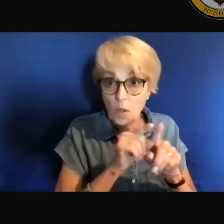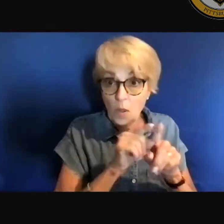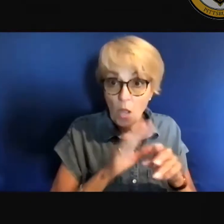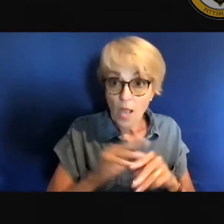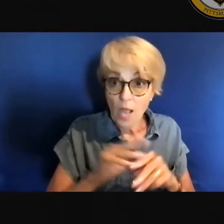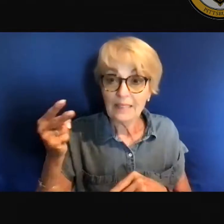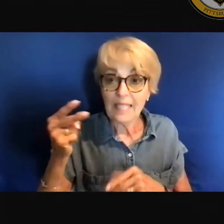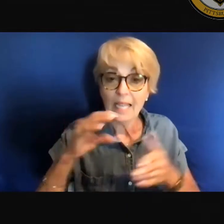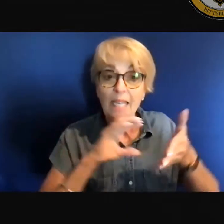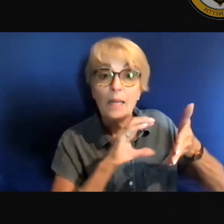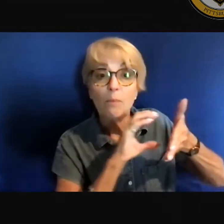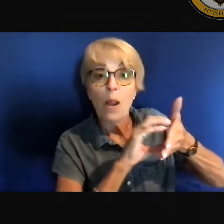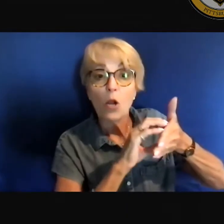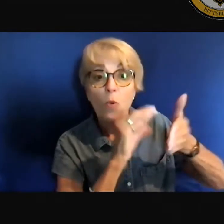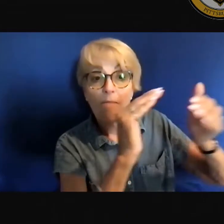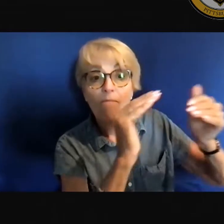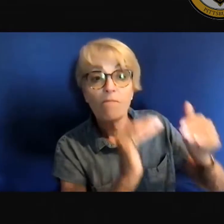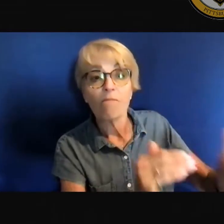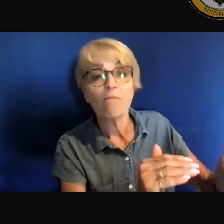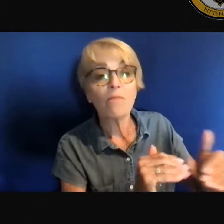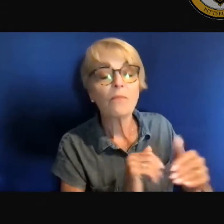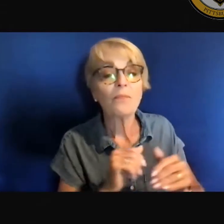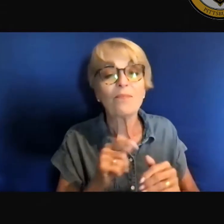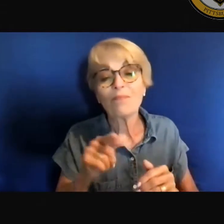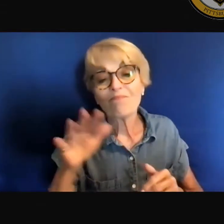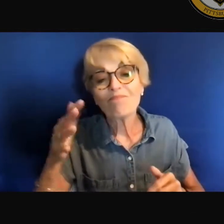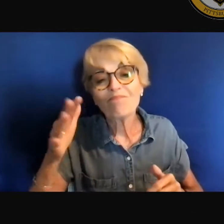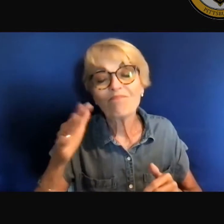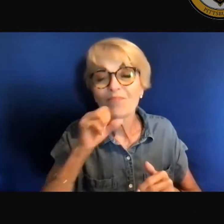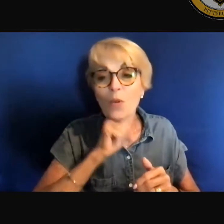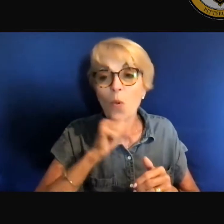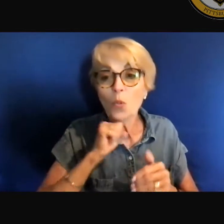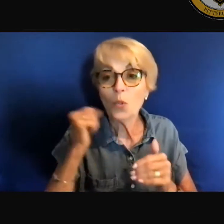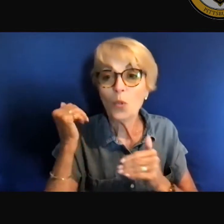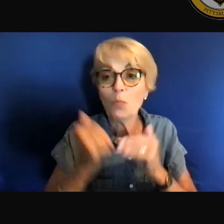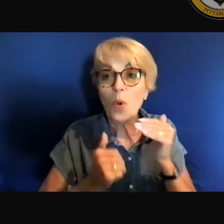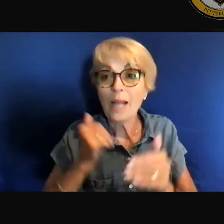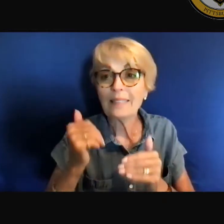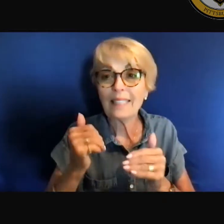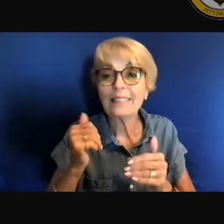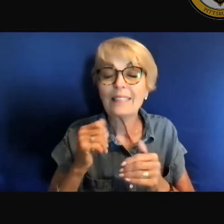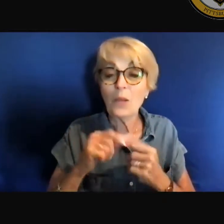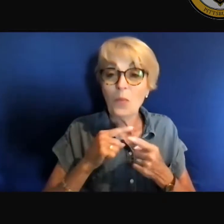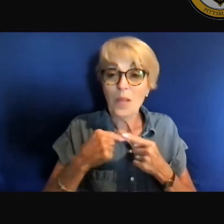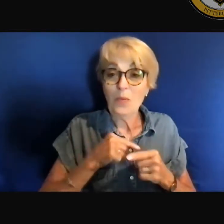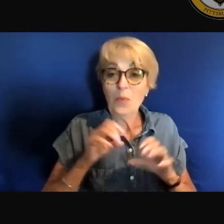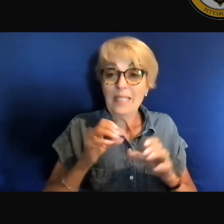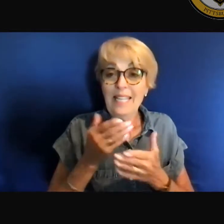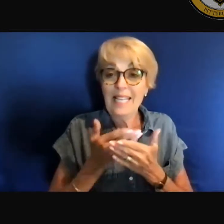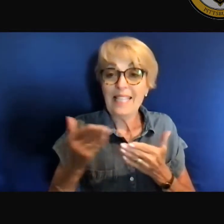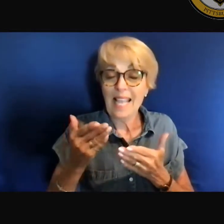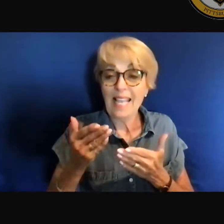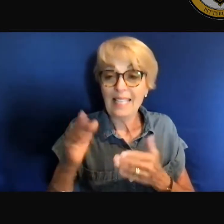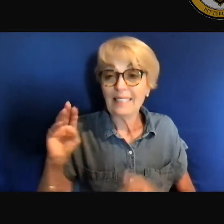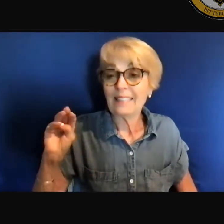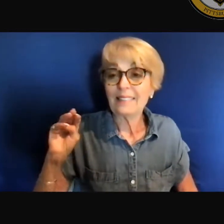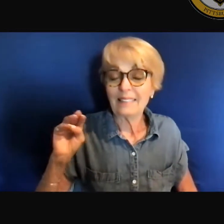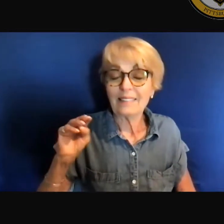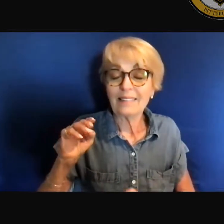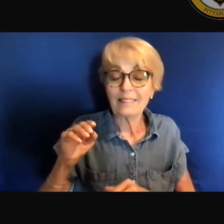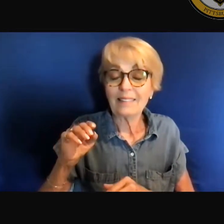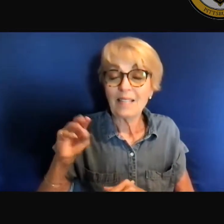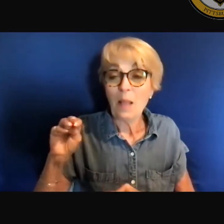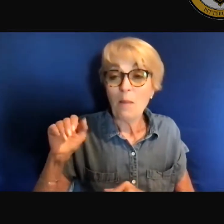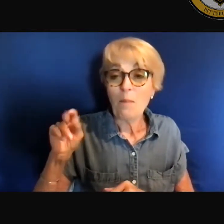paragraph, this is kind of an older process from when we were doing things manually, and current